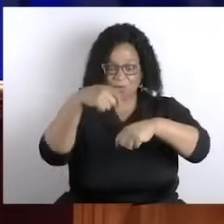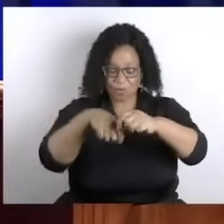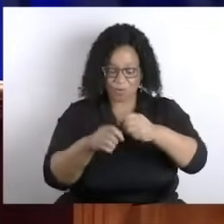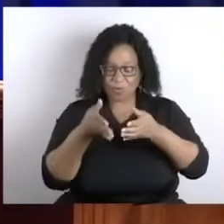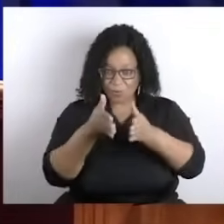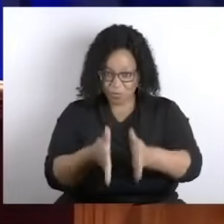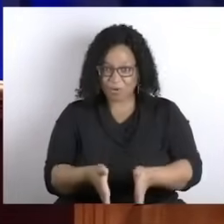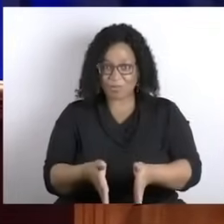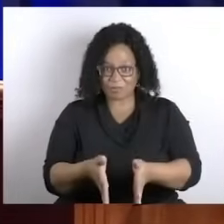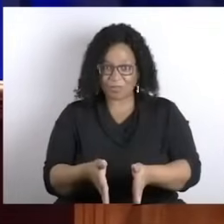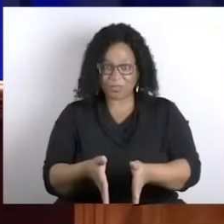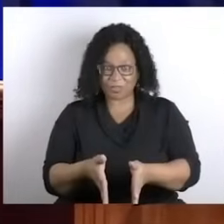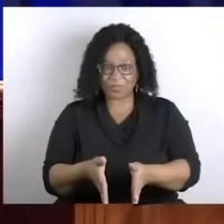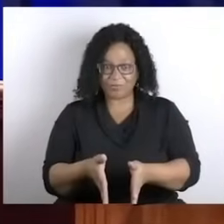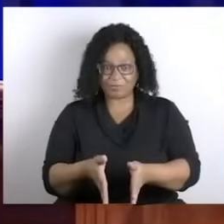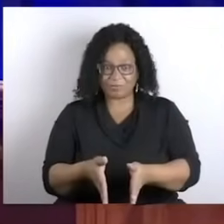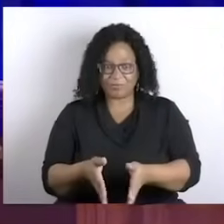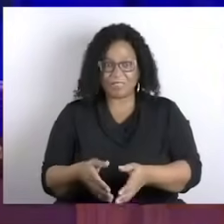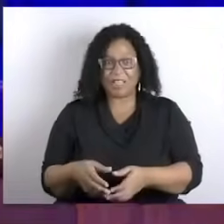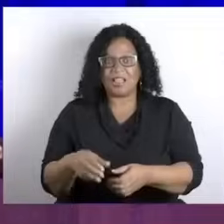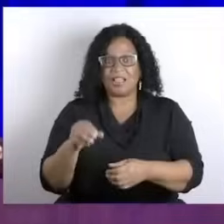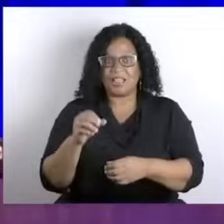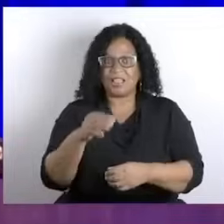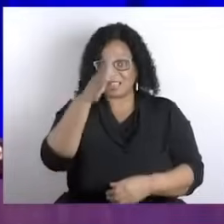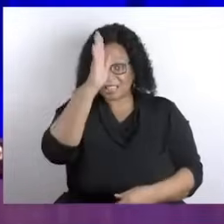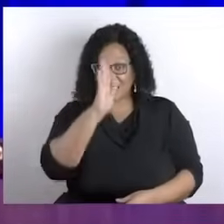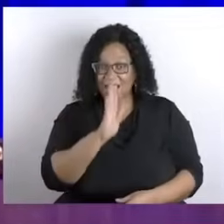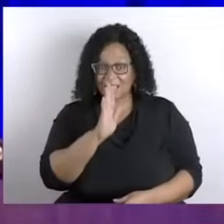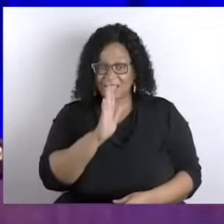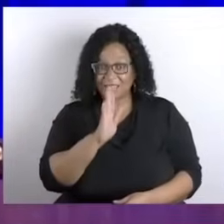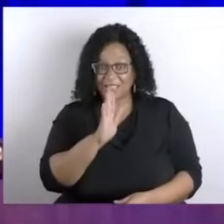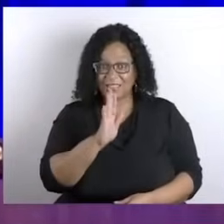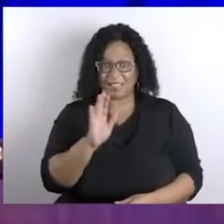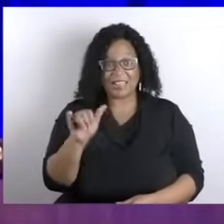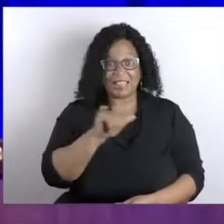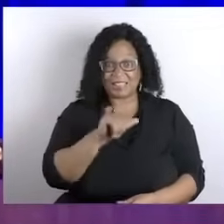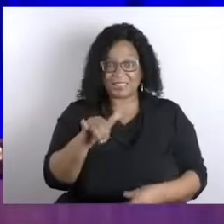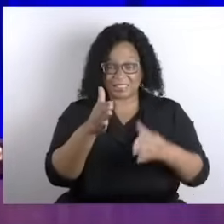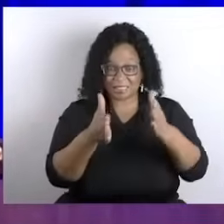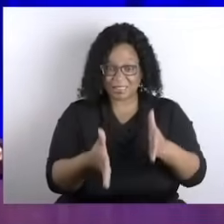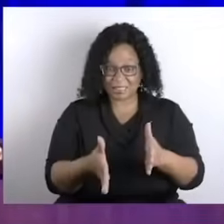thoughts I think towards you, that thing, it literally means that God is a weaver, that